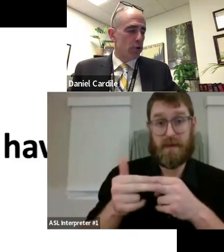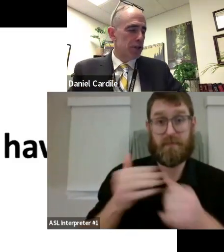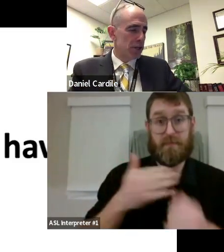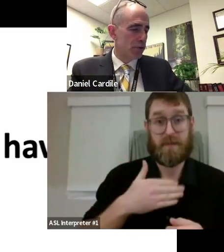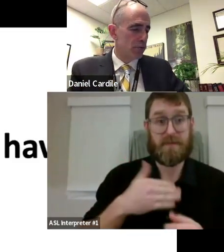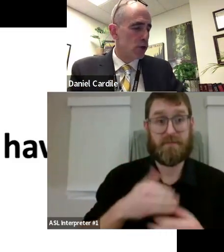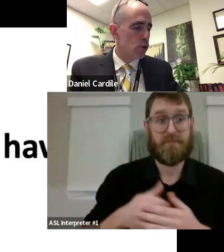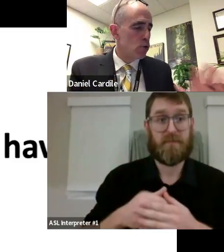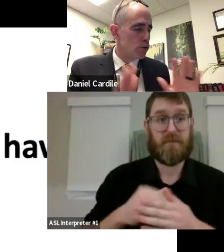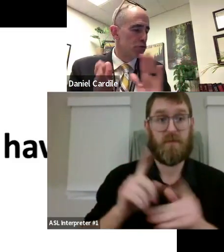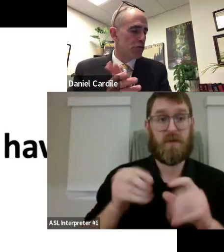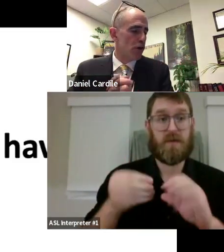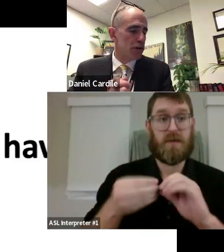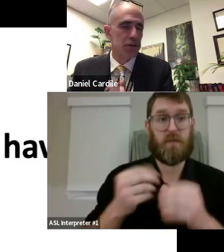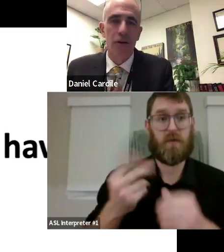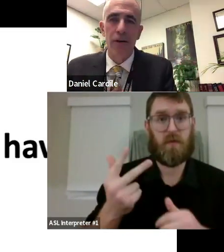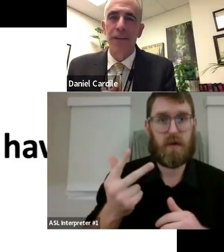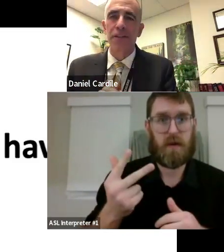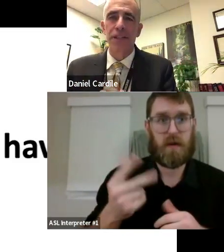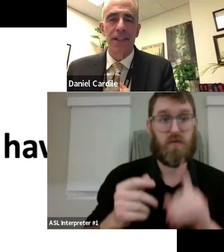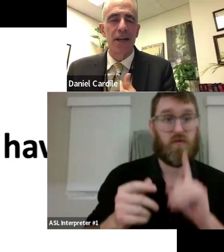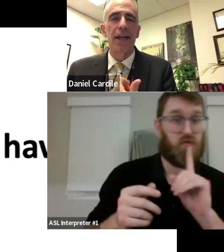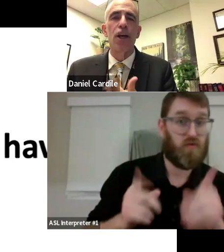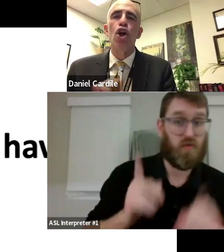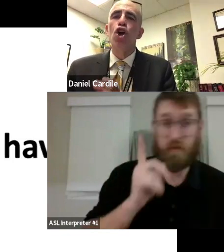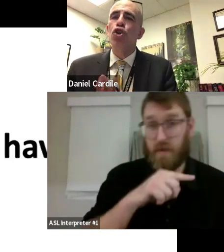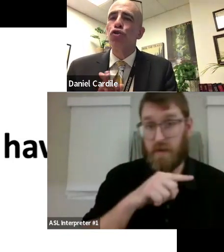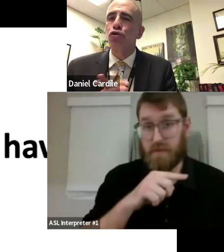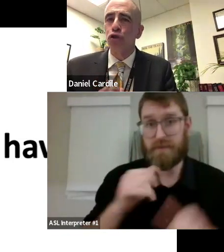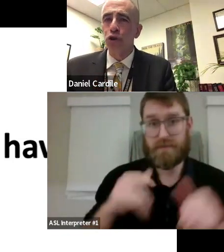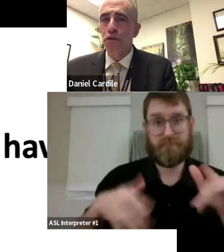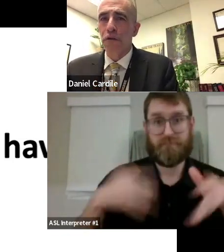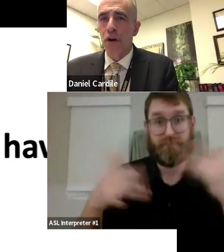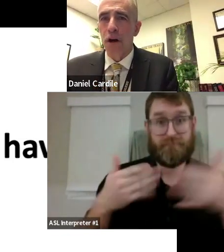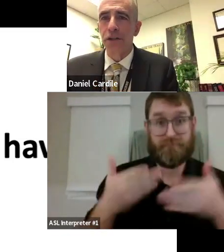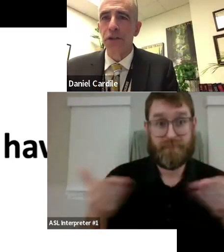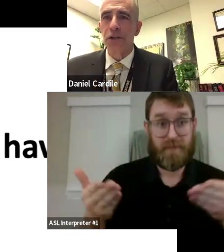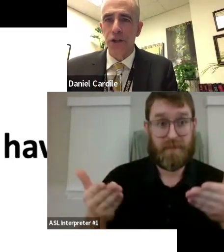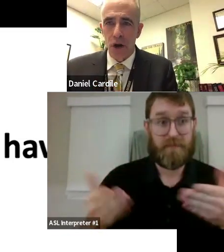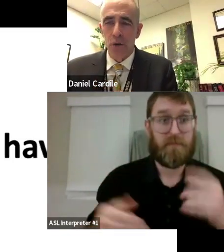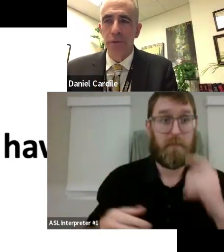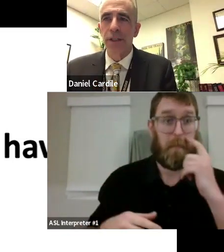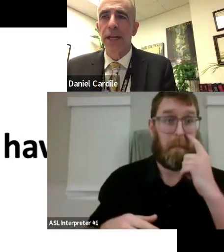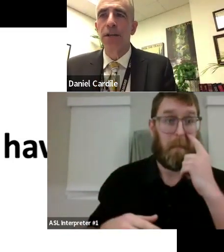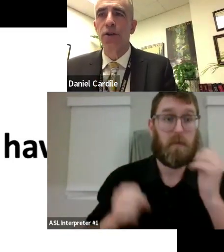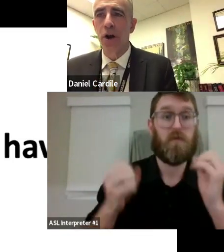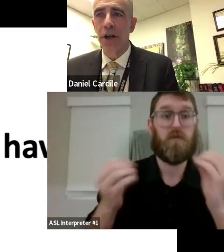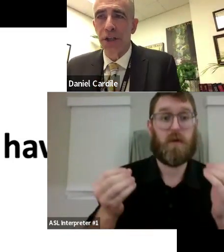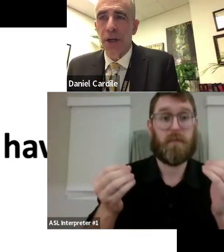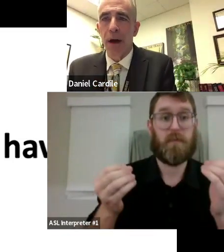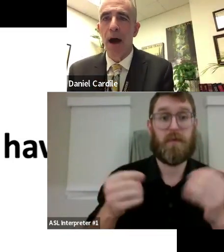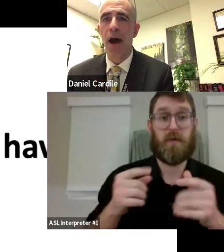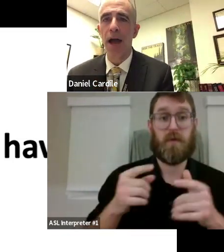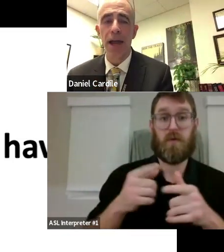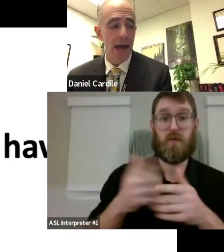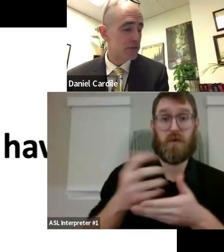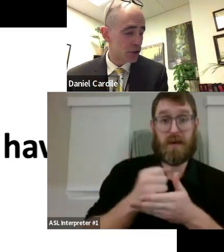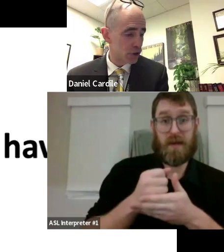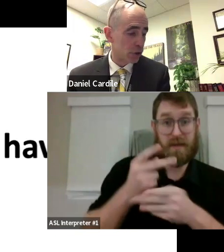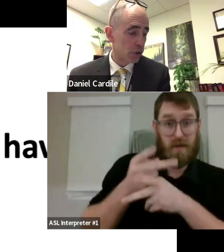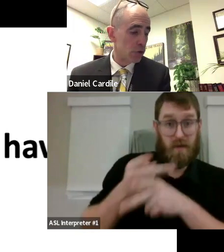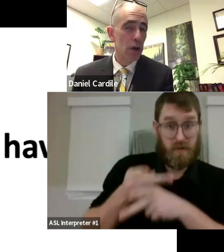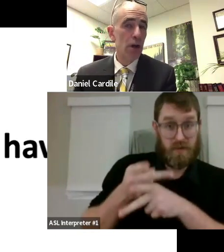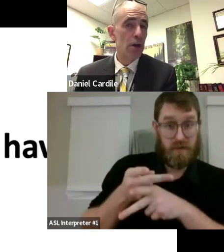All right, question number 3. Ooh, true, false. All right, this is exciting. True, false. So to get guardianship, I